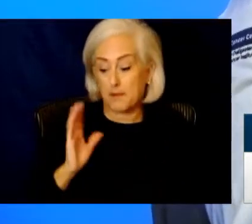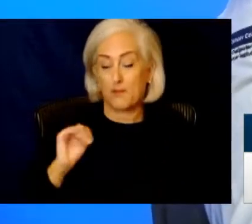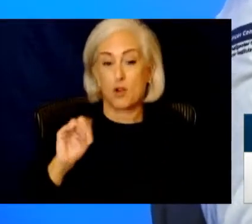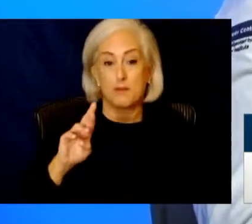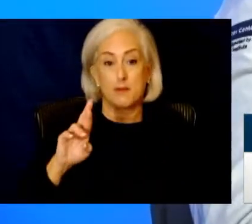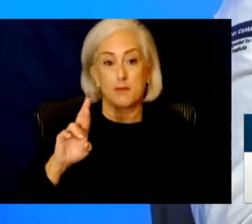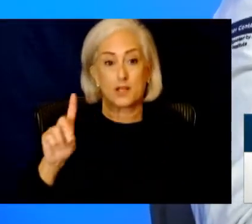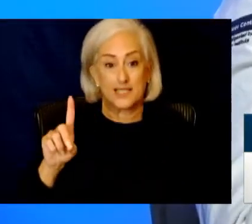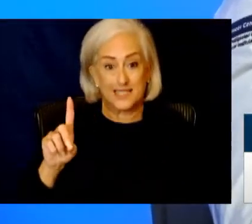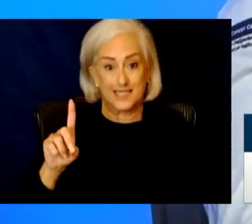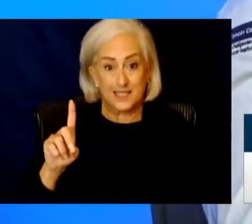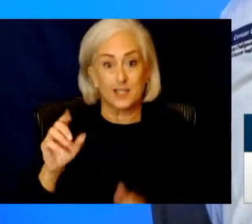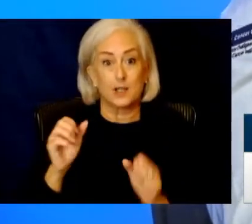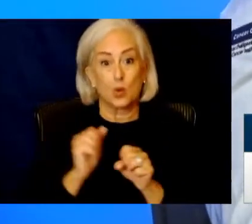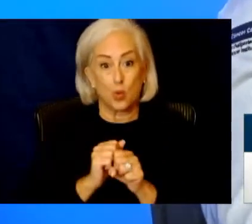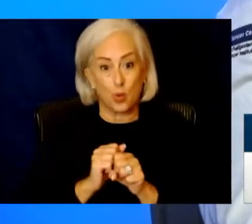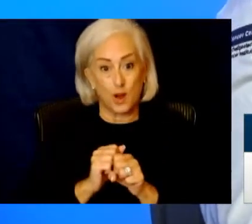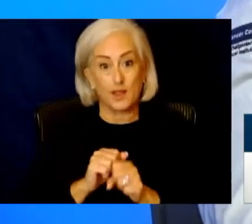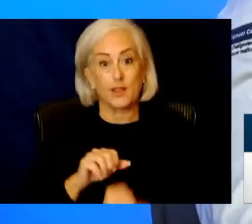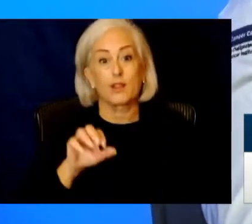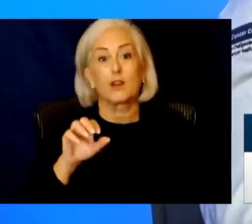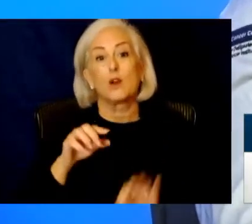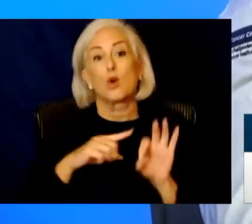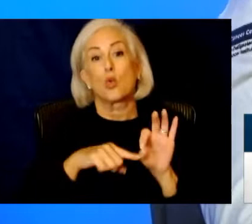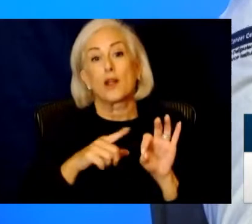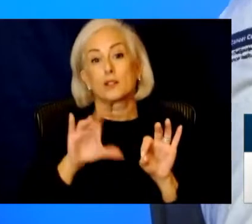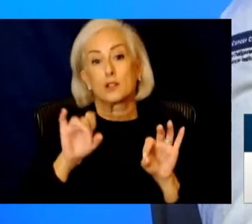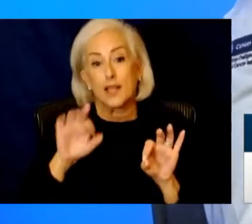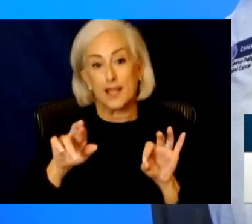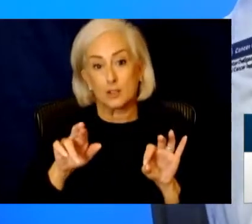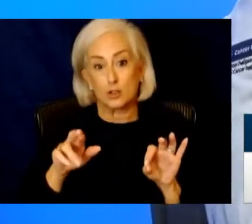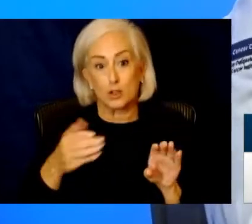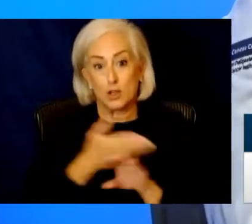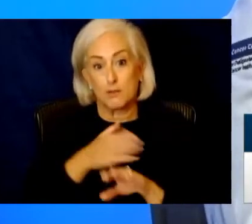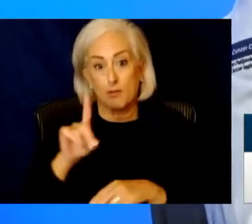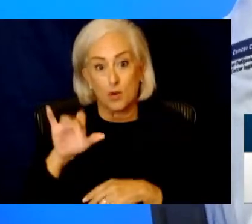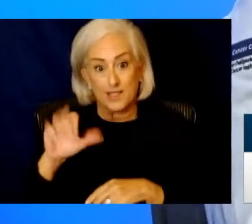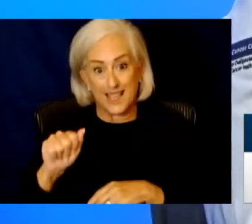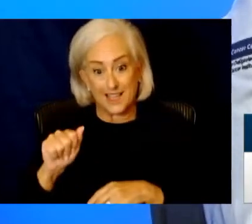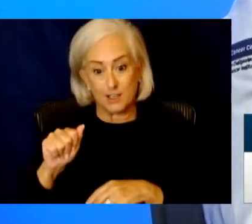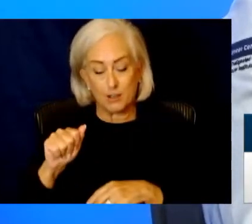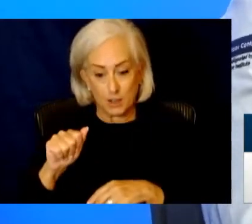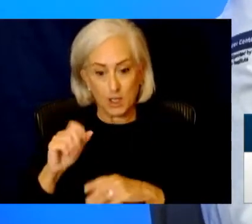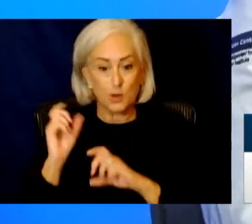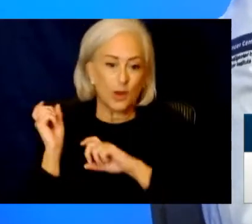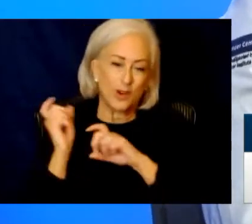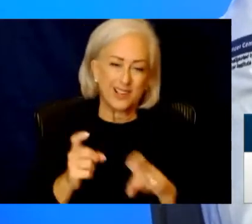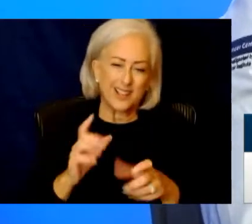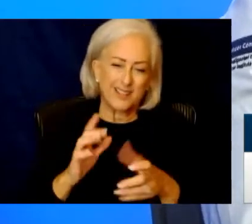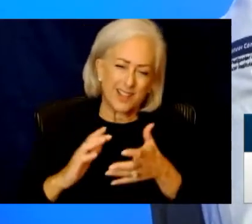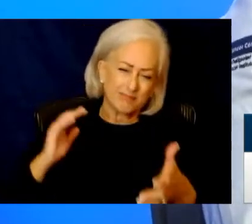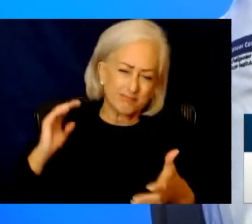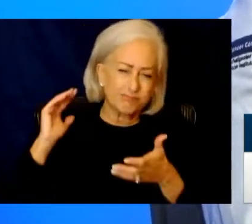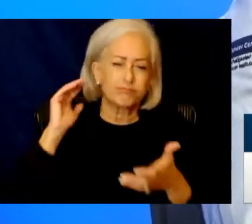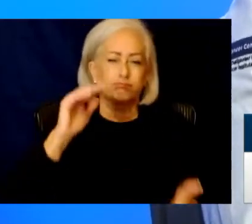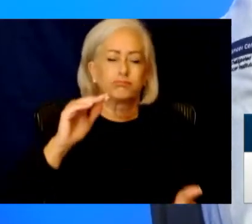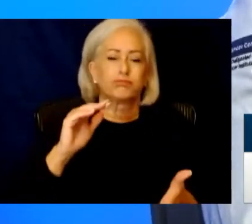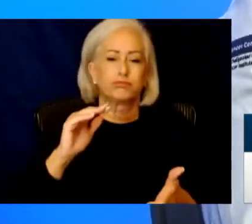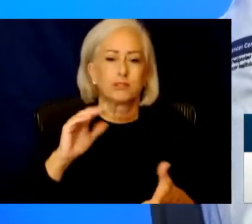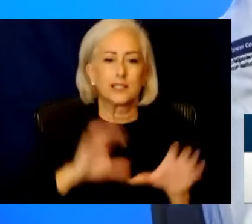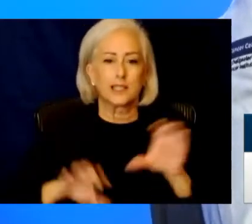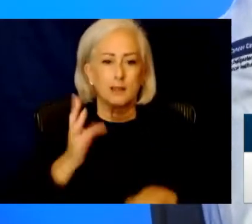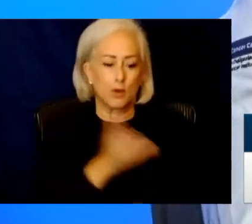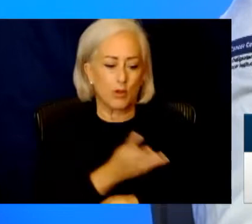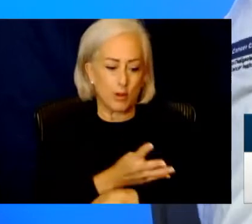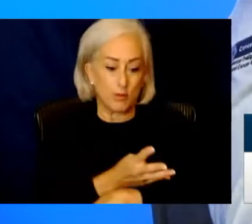patients with rectal cancer before this data, we would treat them with much heavier doses of chemotherapy because we knew that the risk